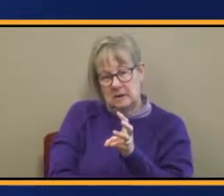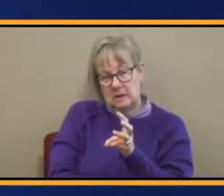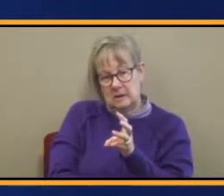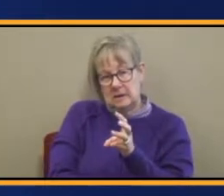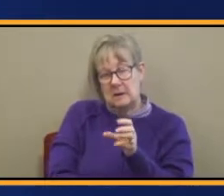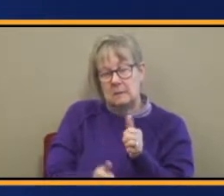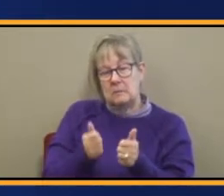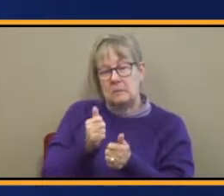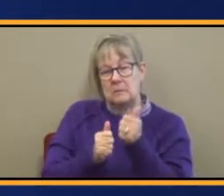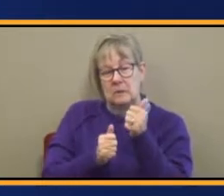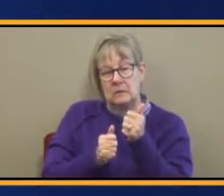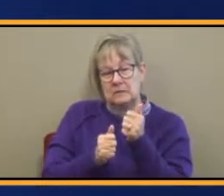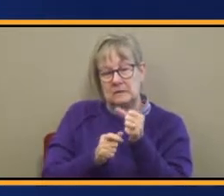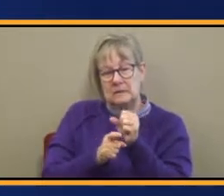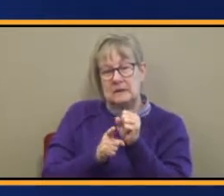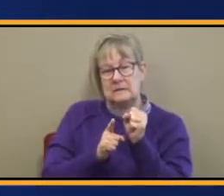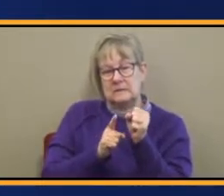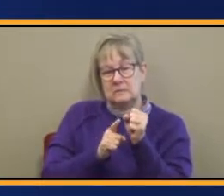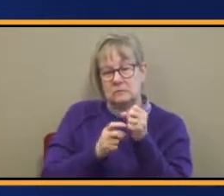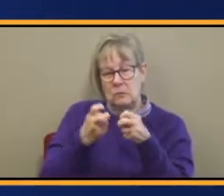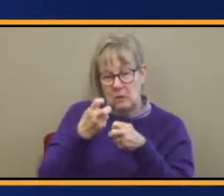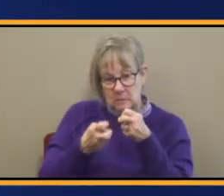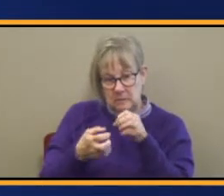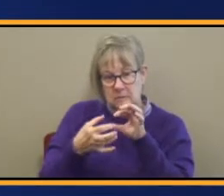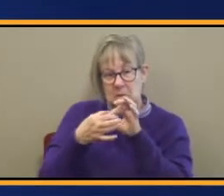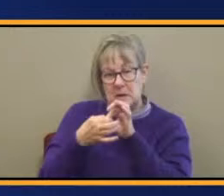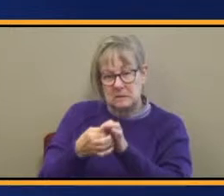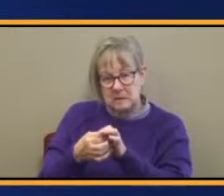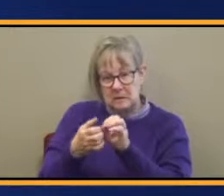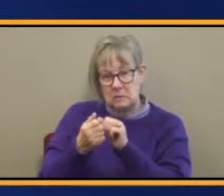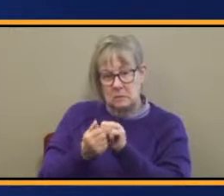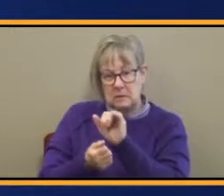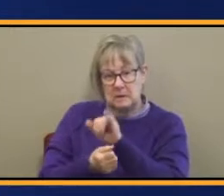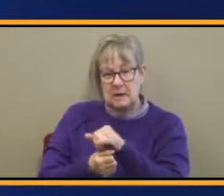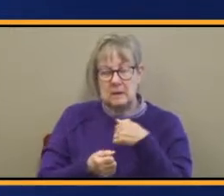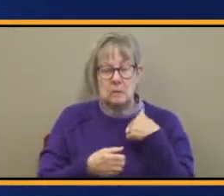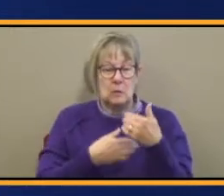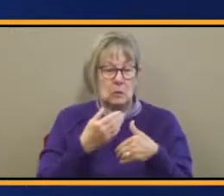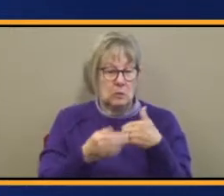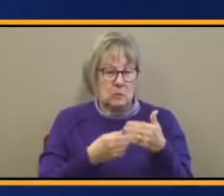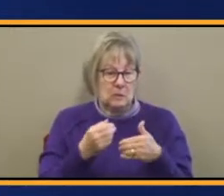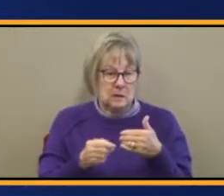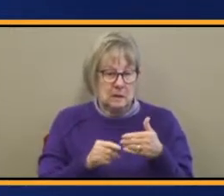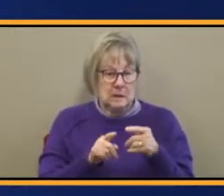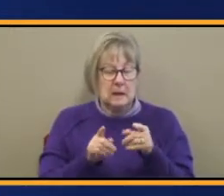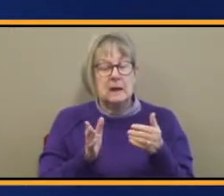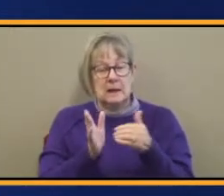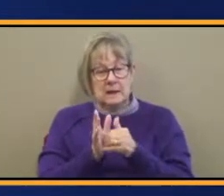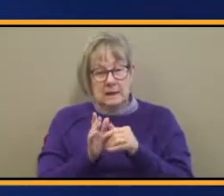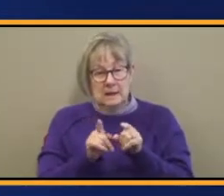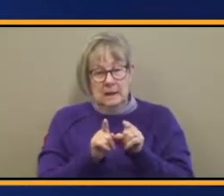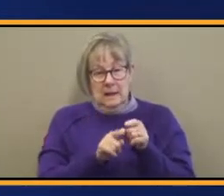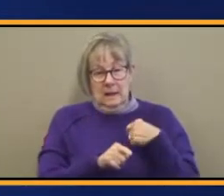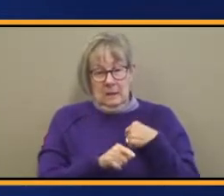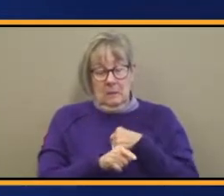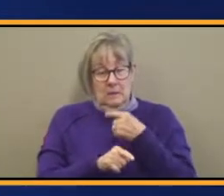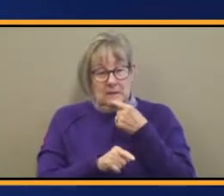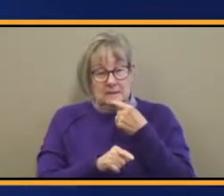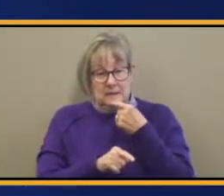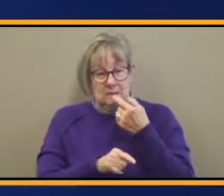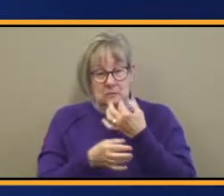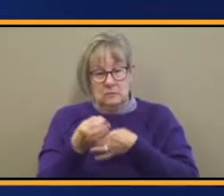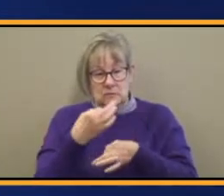vast majority of the cases are tied to that still that we're working through. But like you said, we're